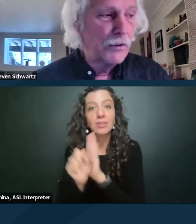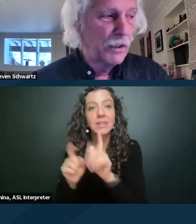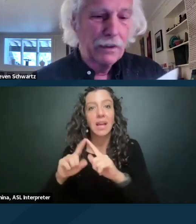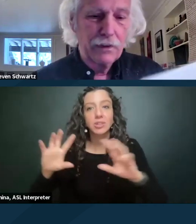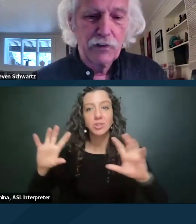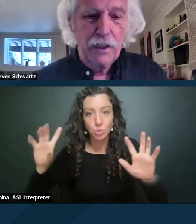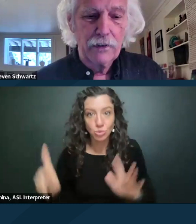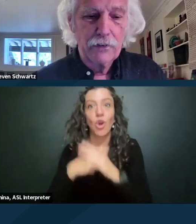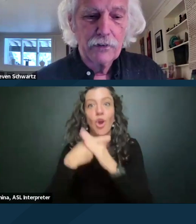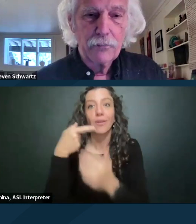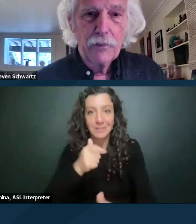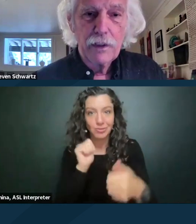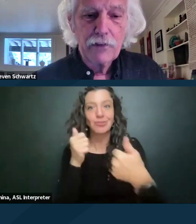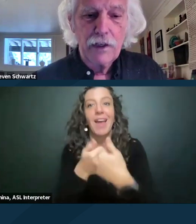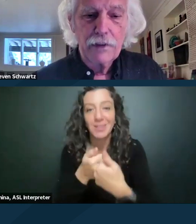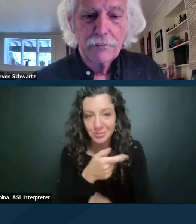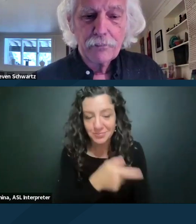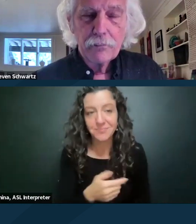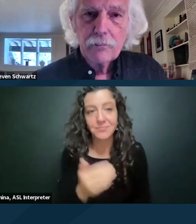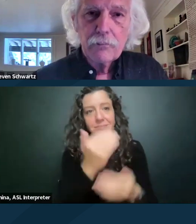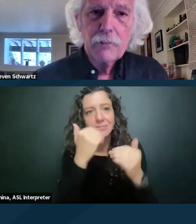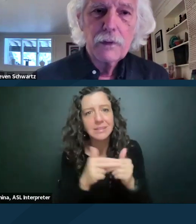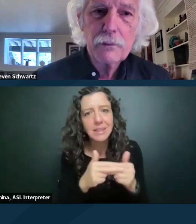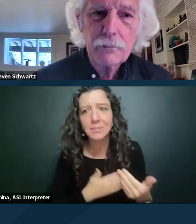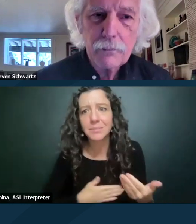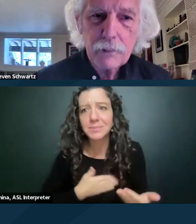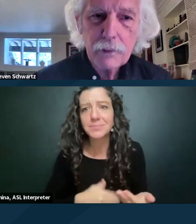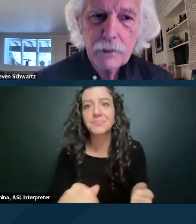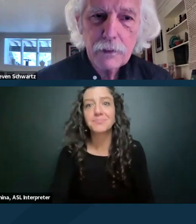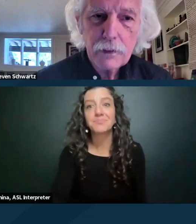to initiate this challenge. Next slide.